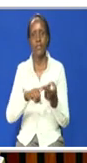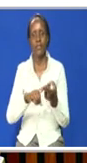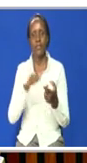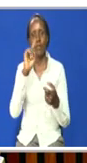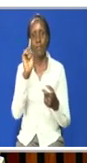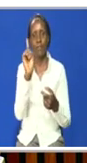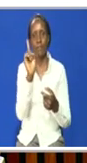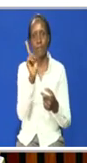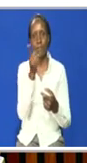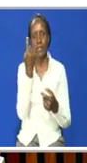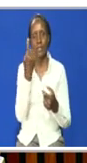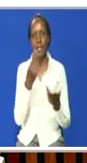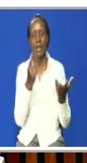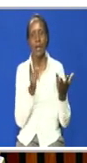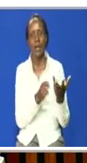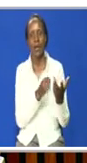first count.